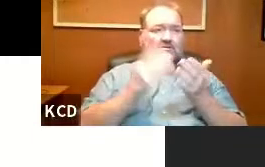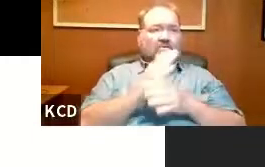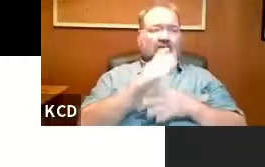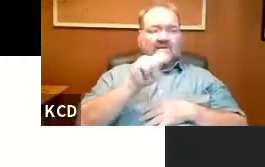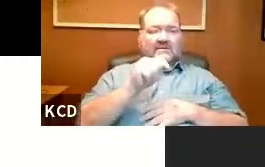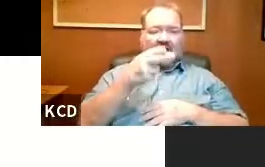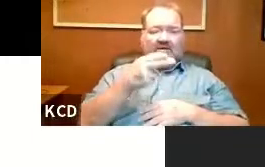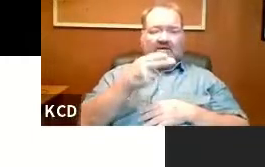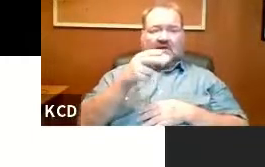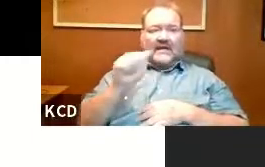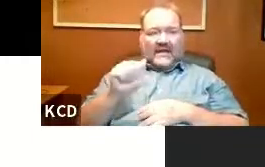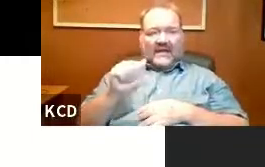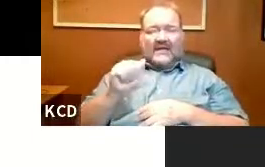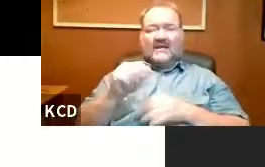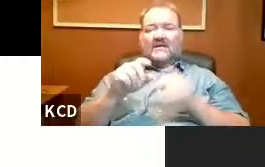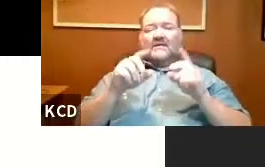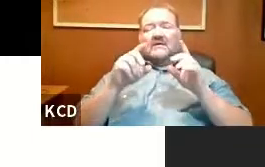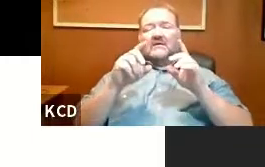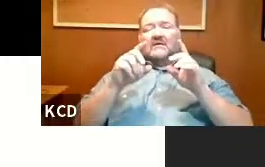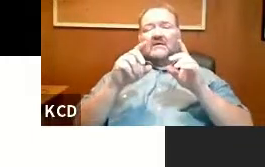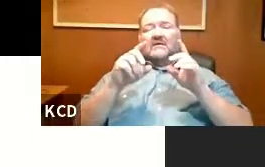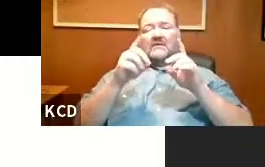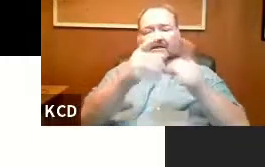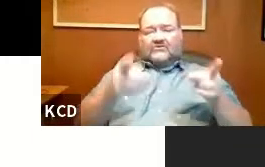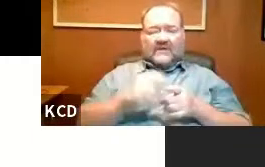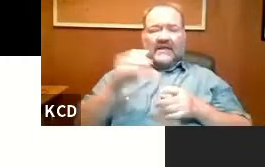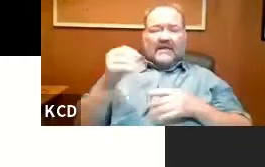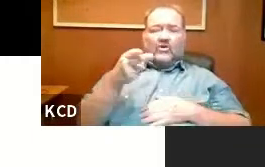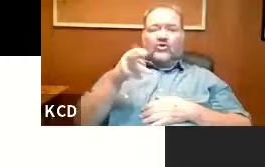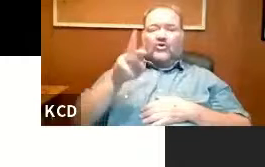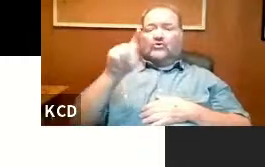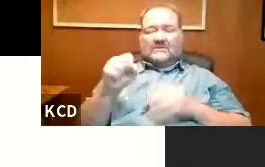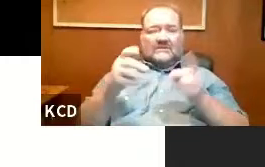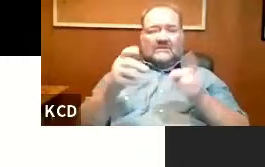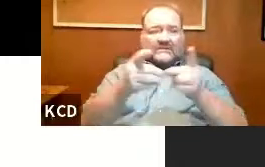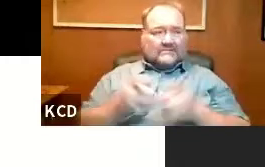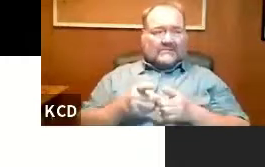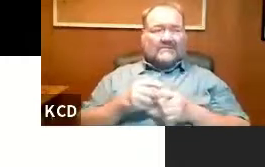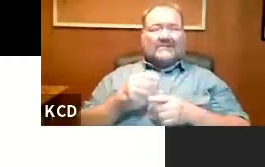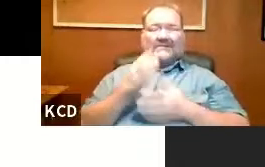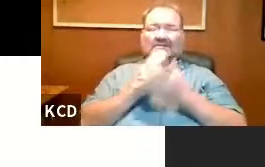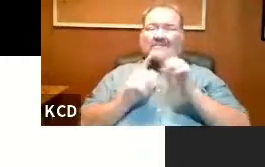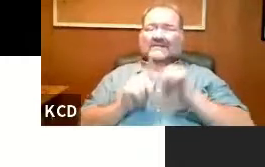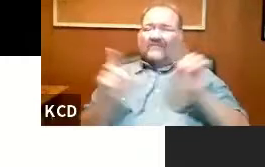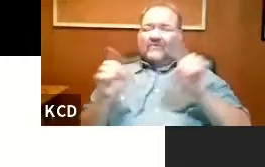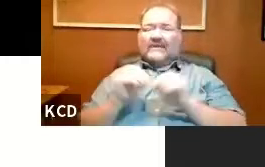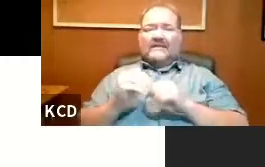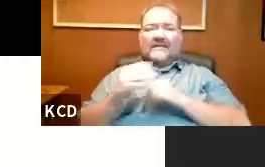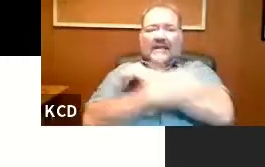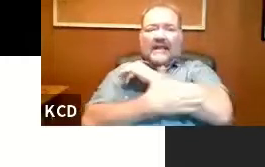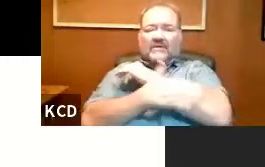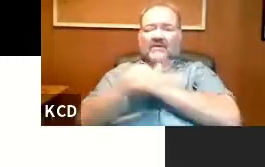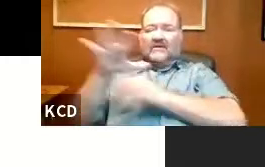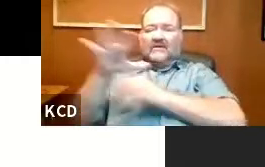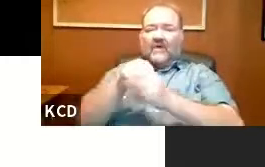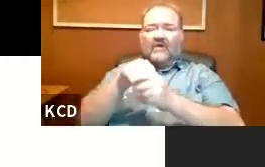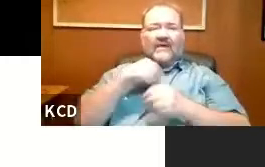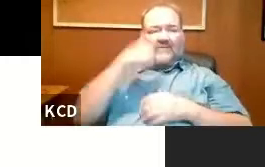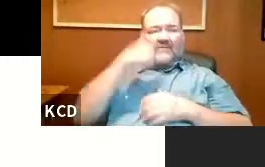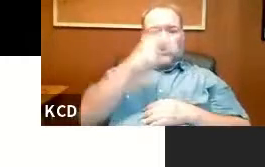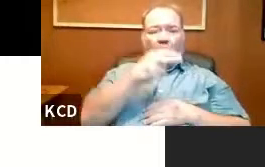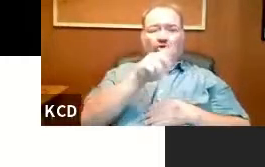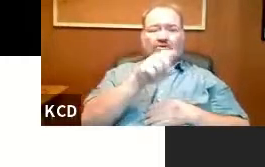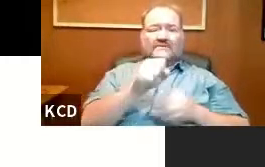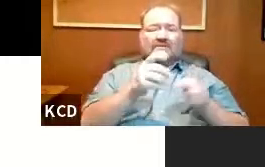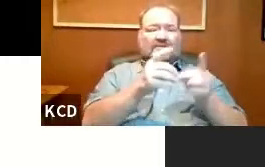THA district and the Hertz district. The data, some slight differences in the counties that are involved in there. I believe the Hertz